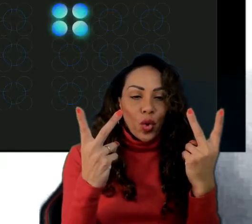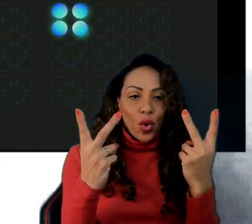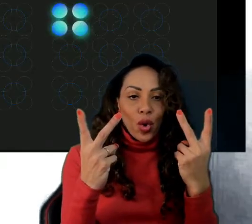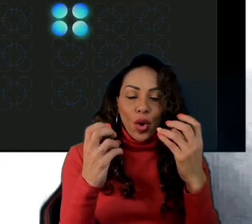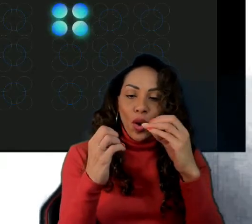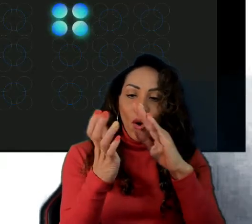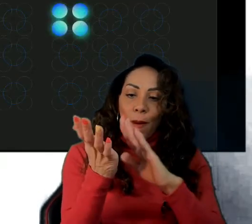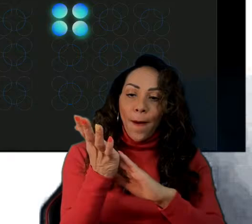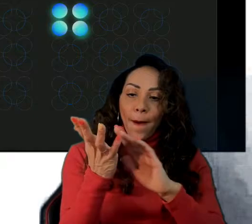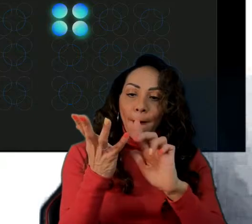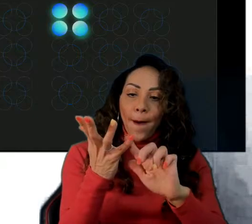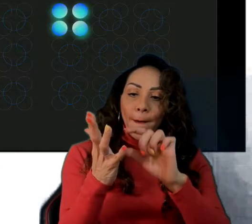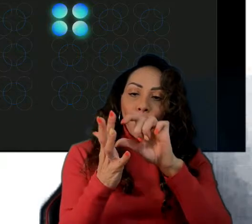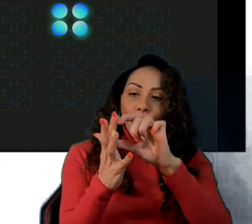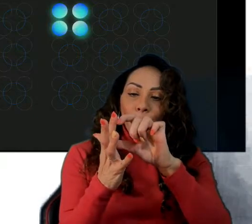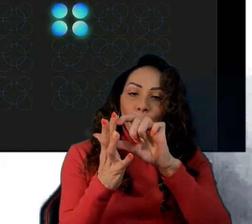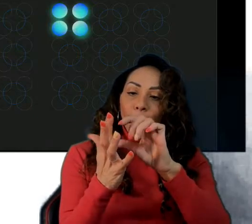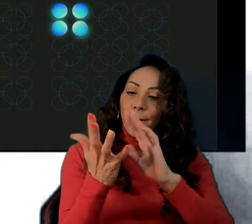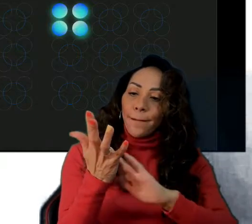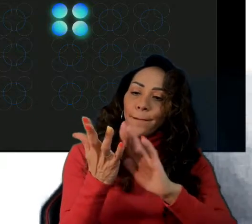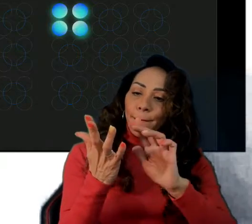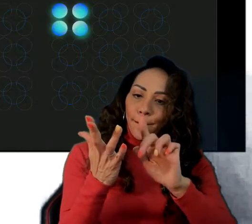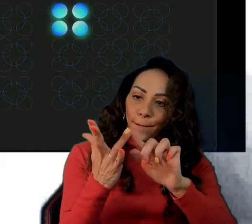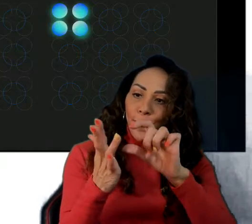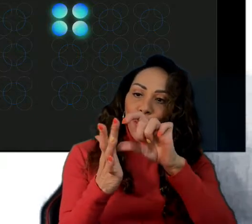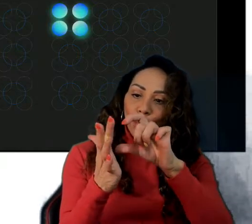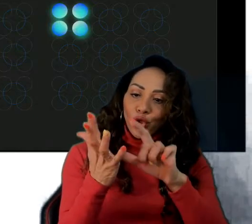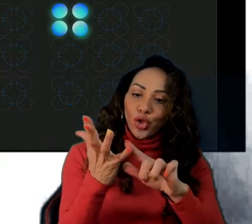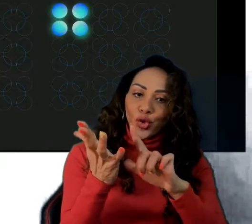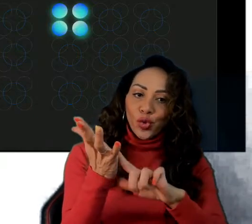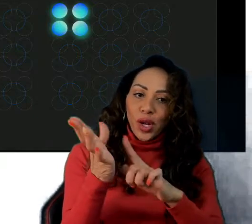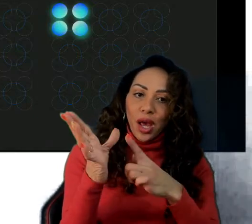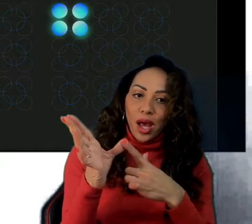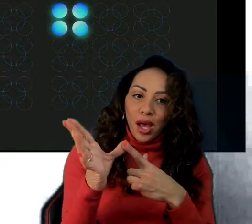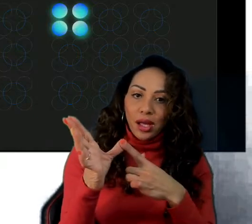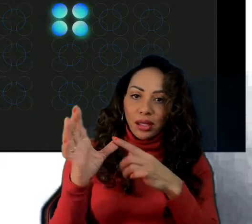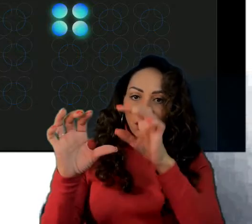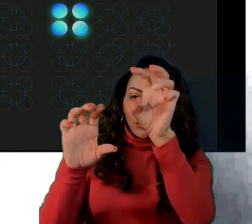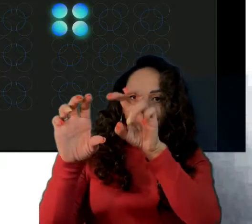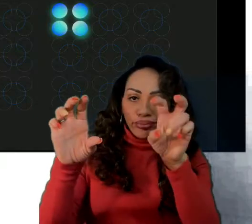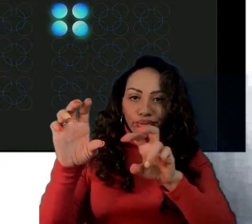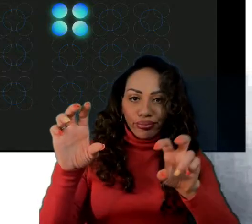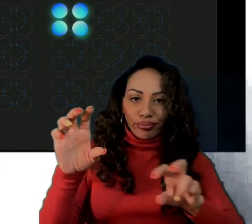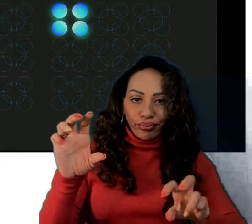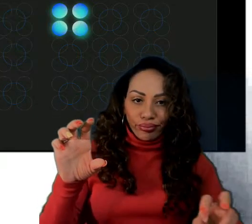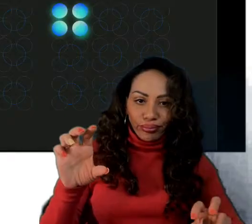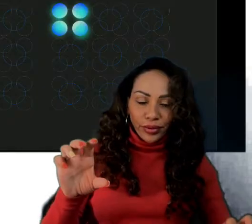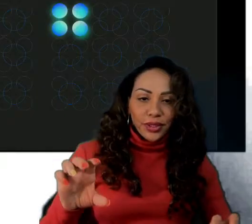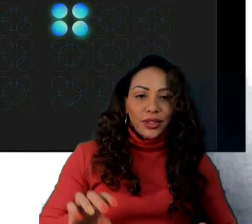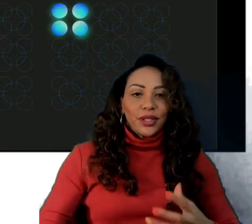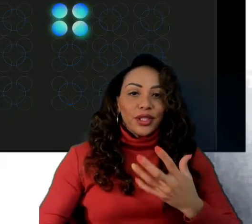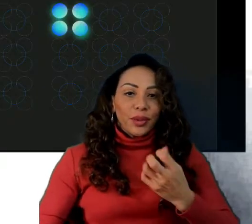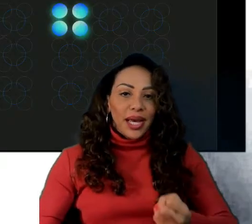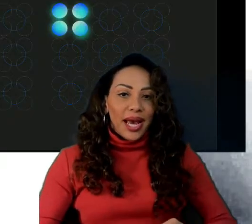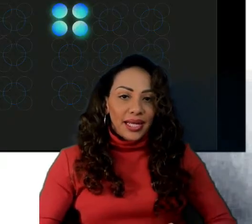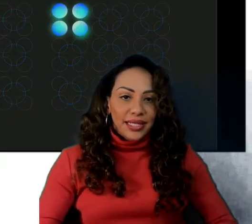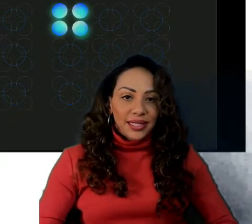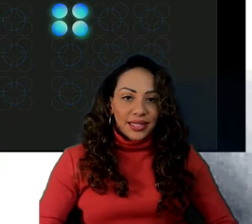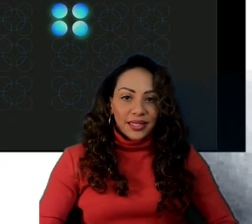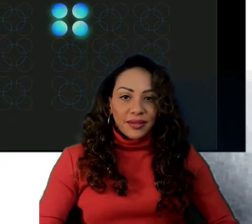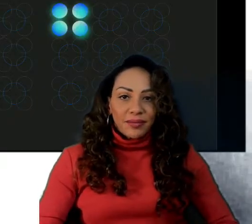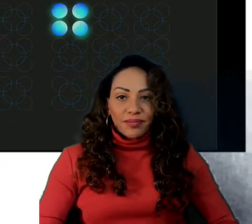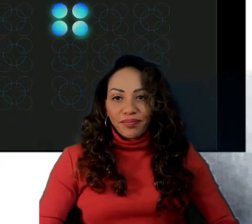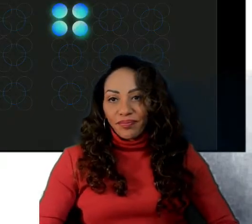with this single cube of 9 speakers, sound that's driving the algae, and then we could scale that up